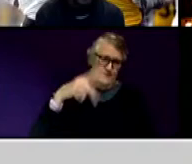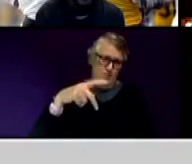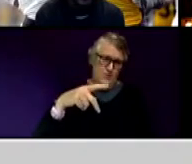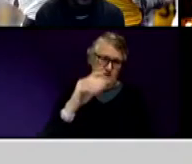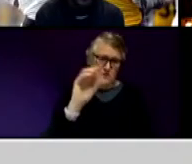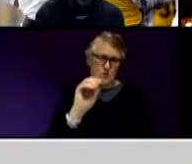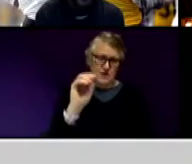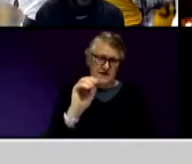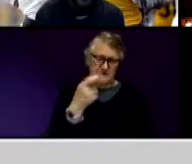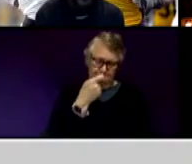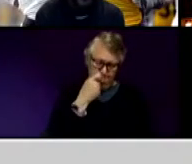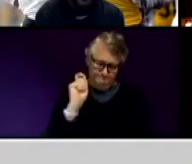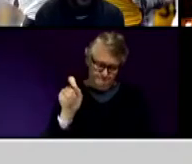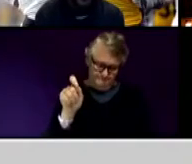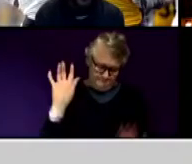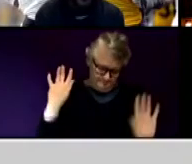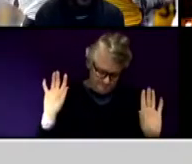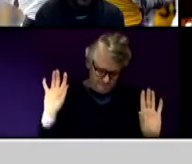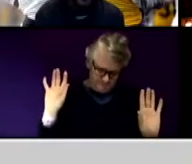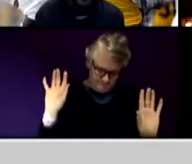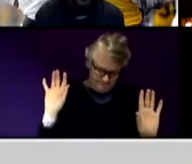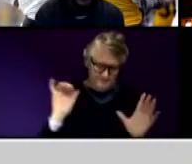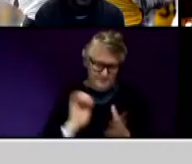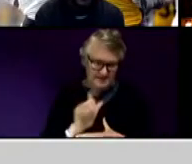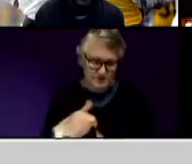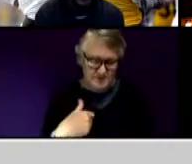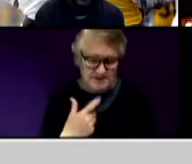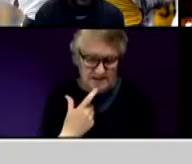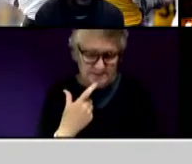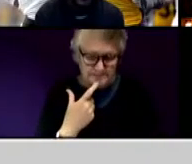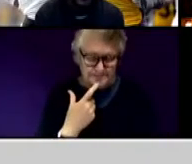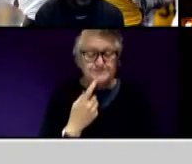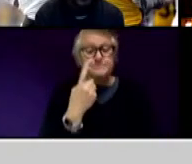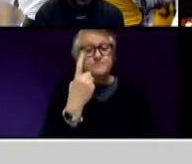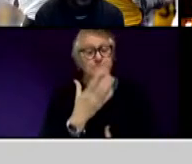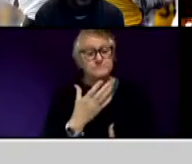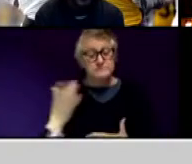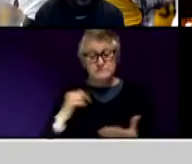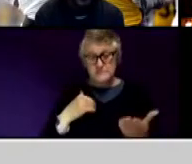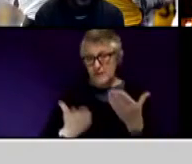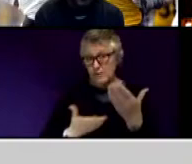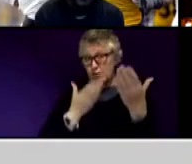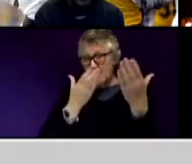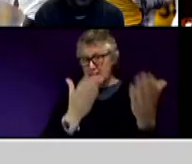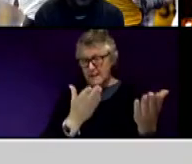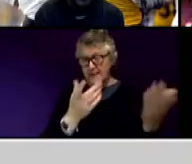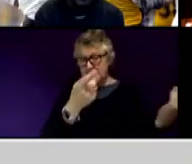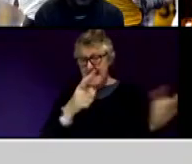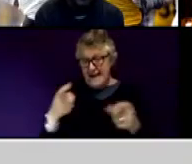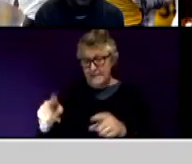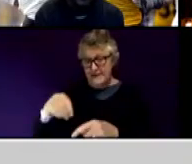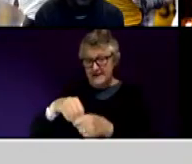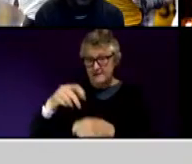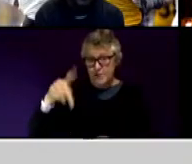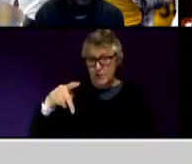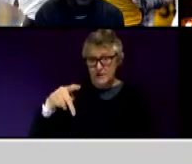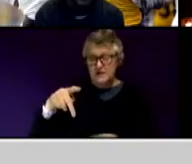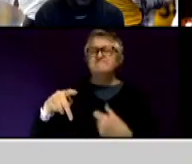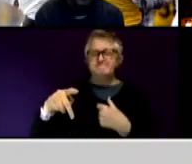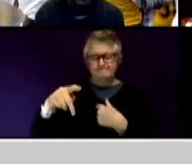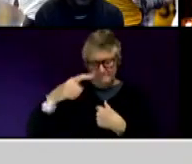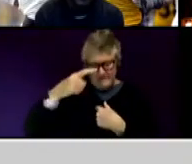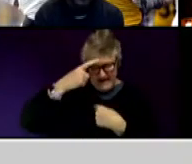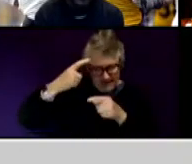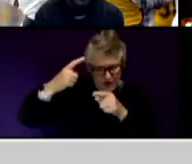we talk about, one of the things you brought up was things that have been happening in Portland. And I would concur with Dan. And so I don't